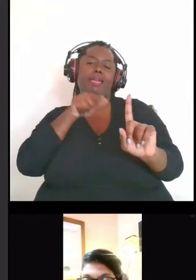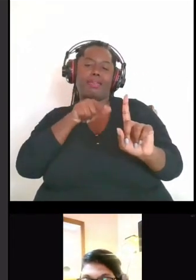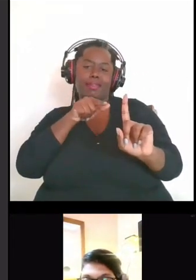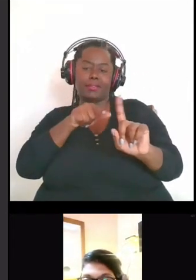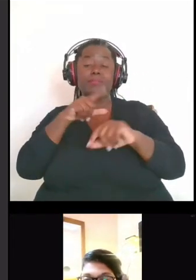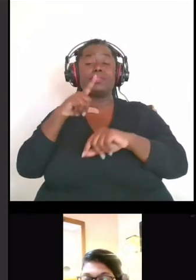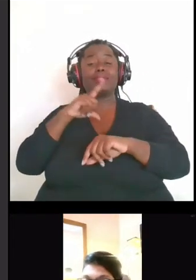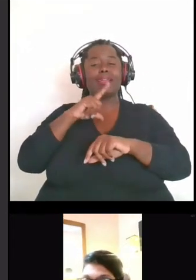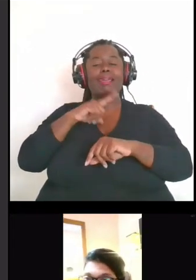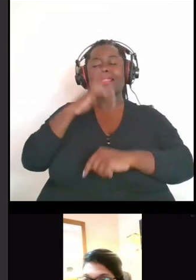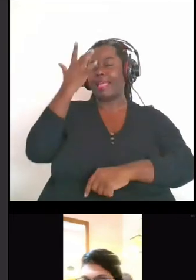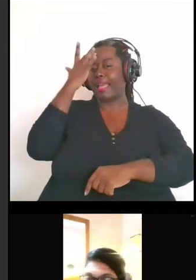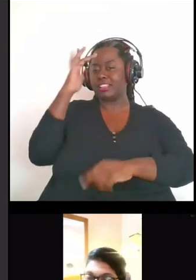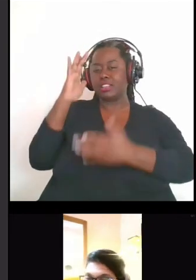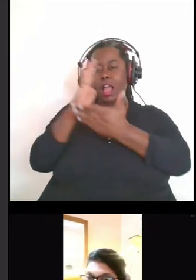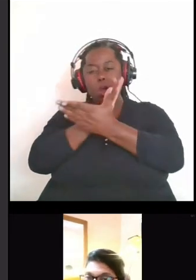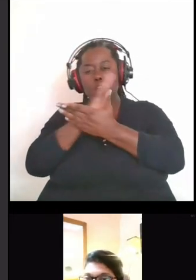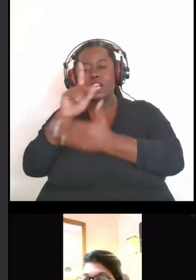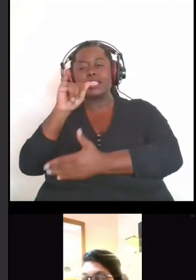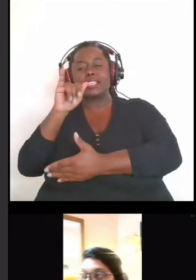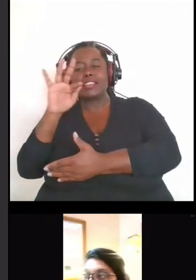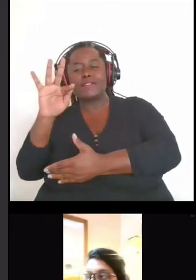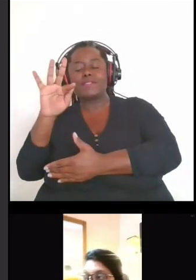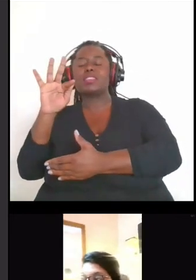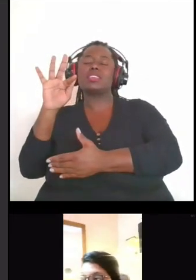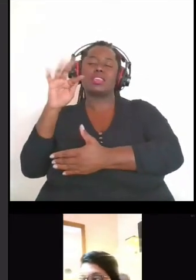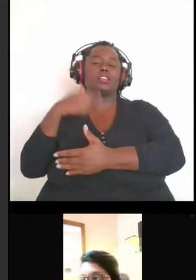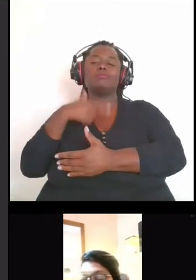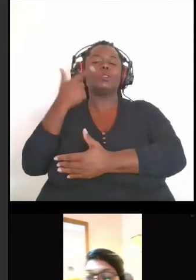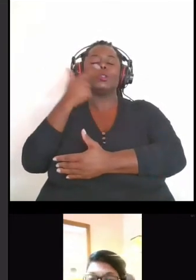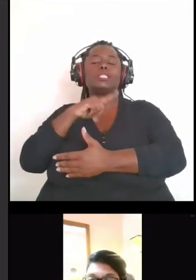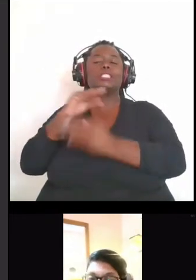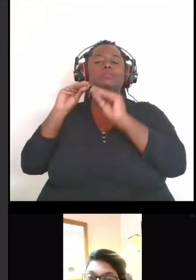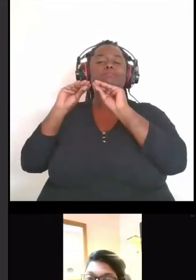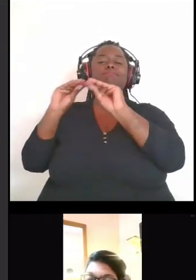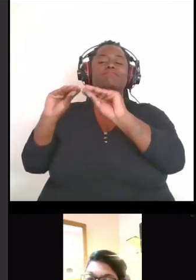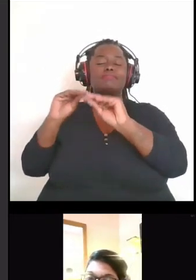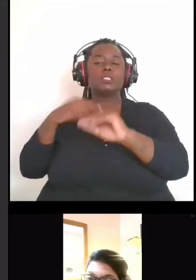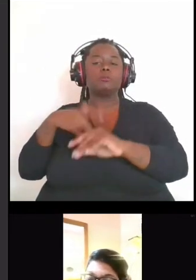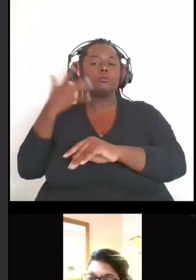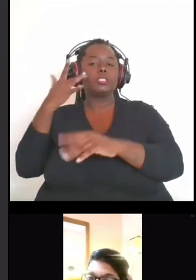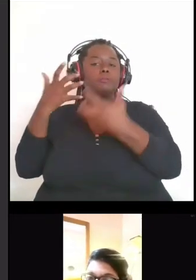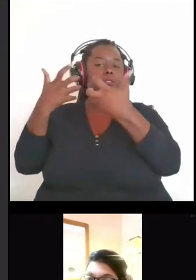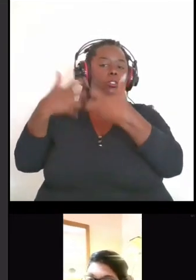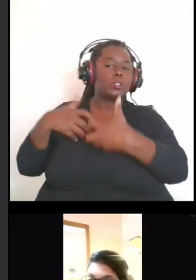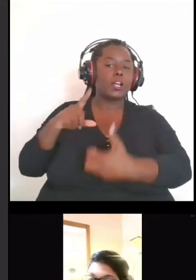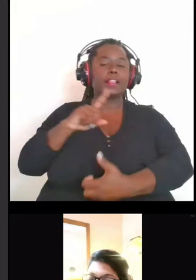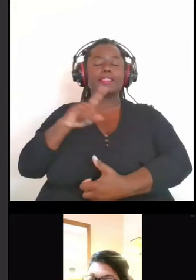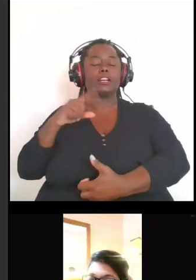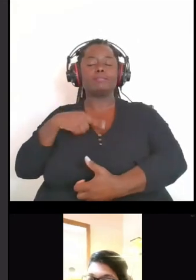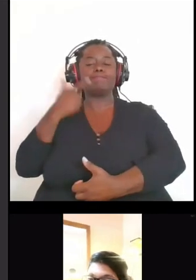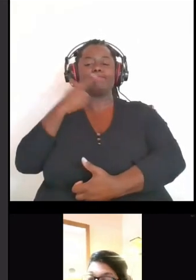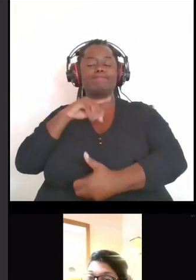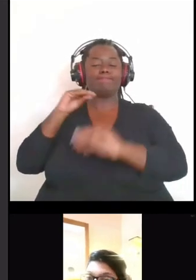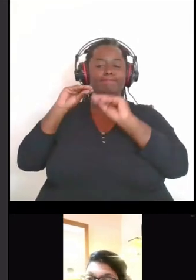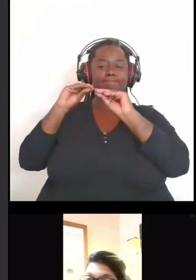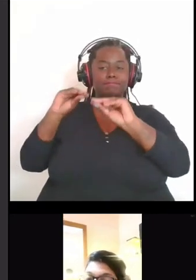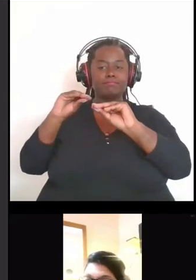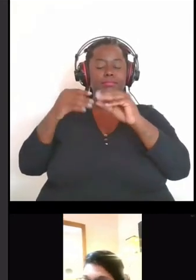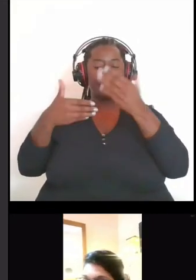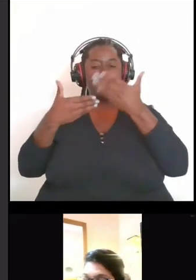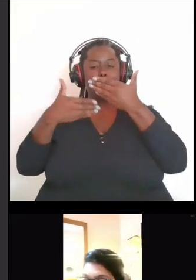put them here because I didn't know if they would work or not but we will be releasing it on our website very soon